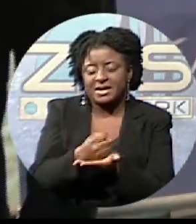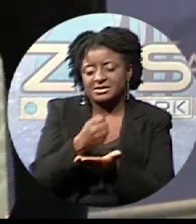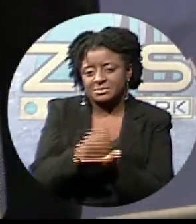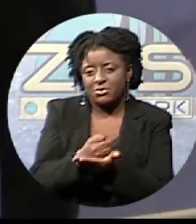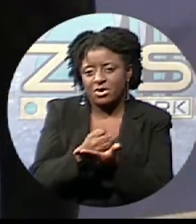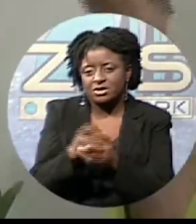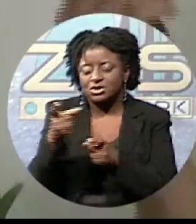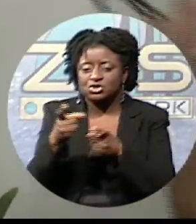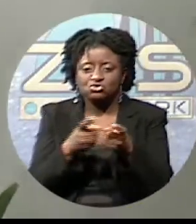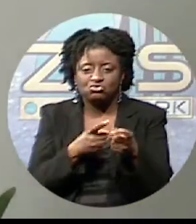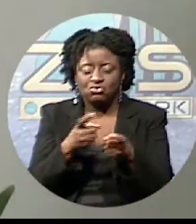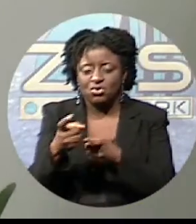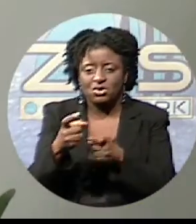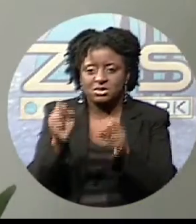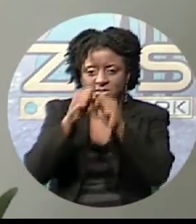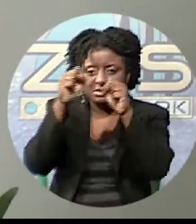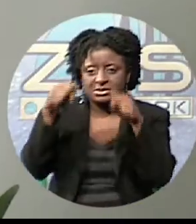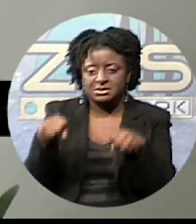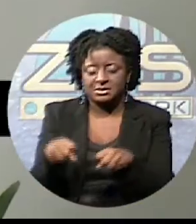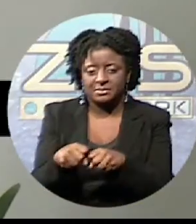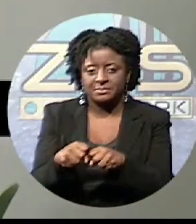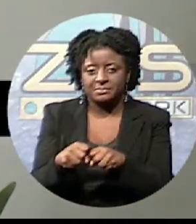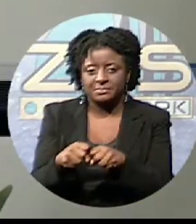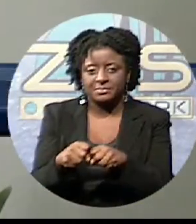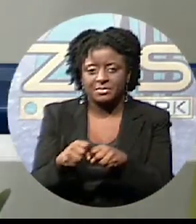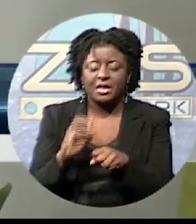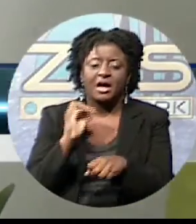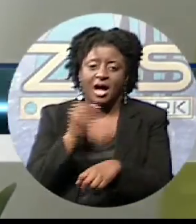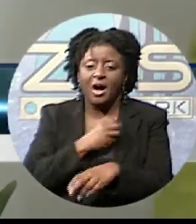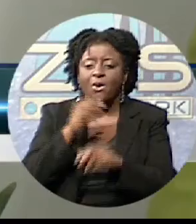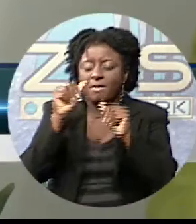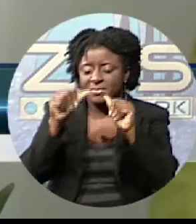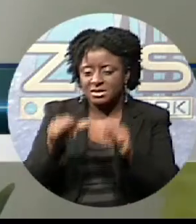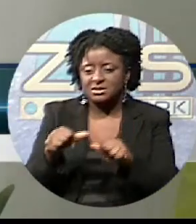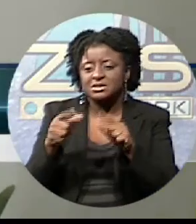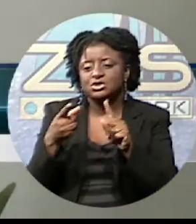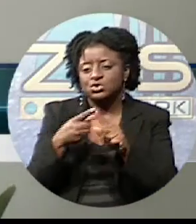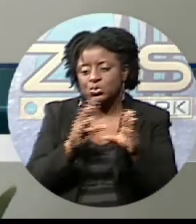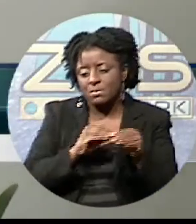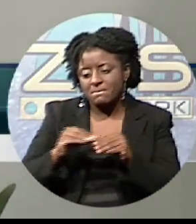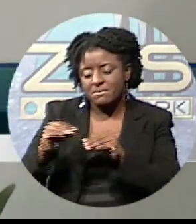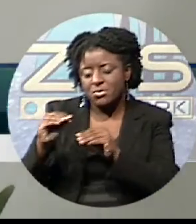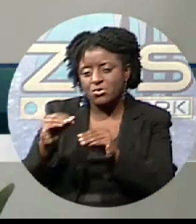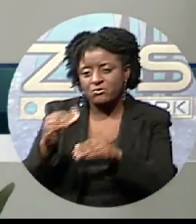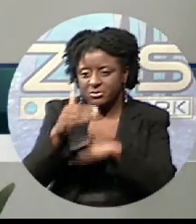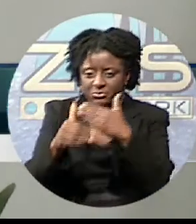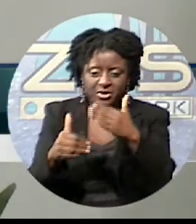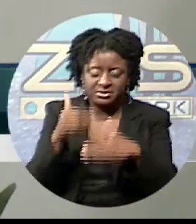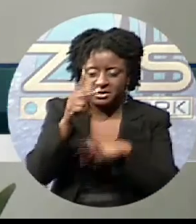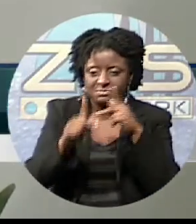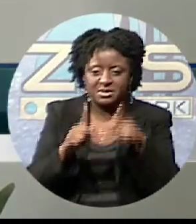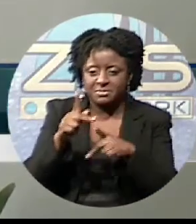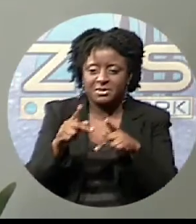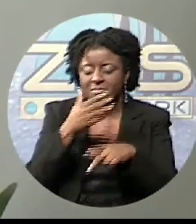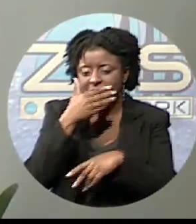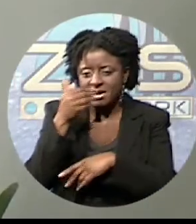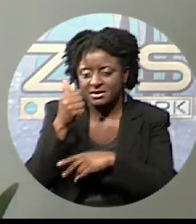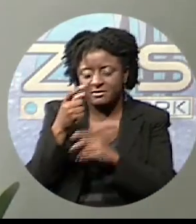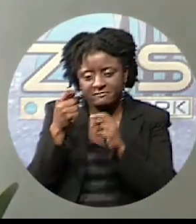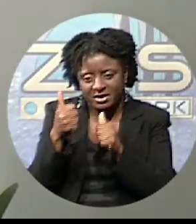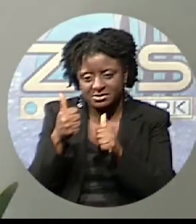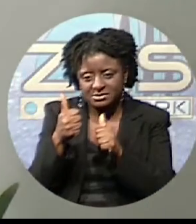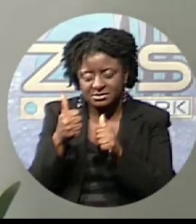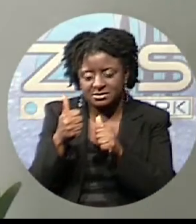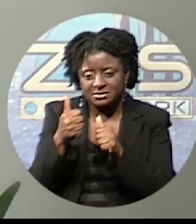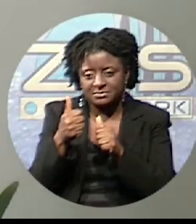long lines. Our ability to move people more efficiently through is critical because it's part of the experience of people coming here. And the